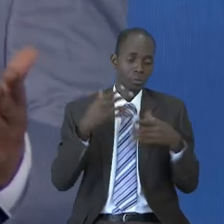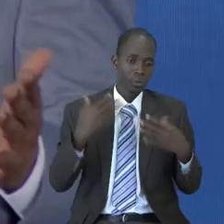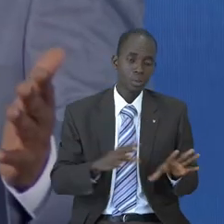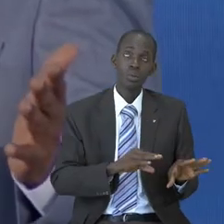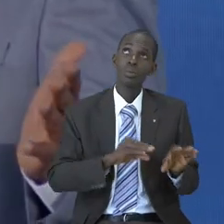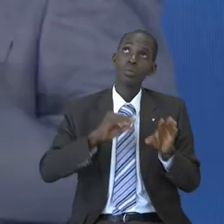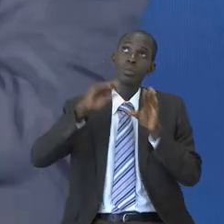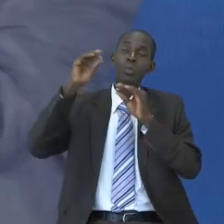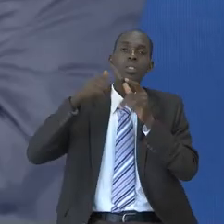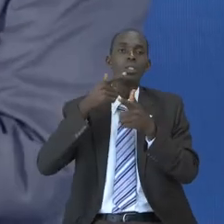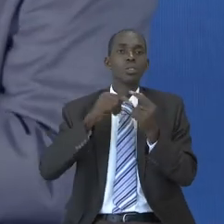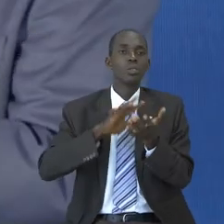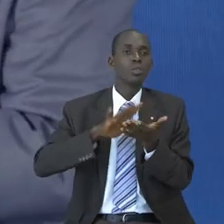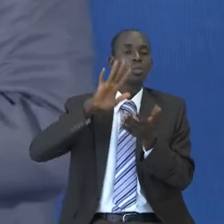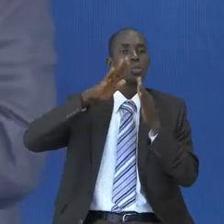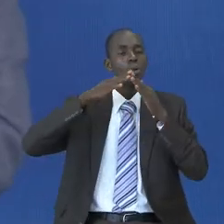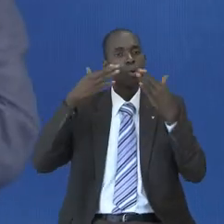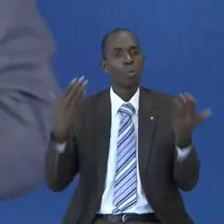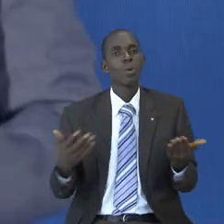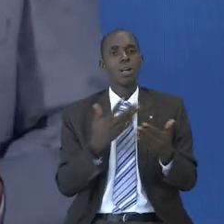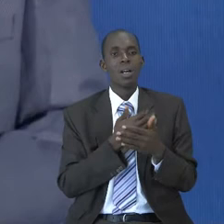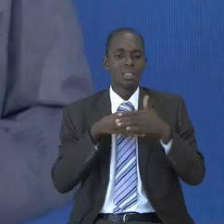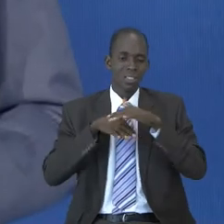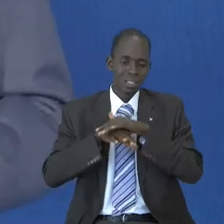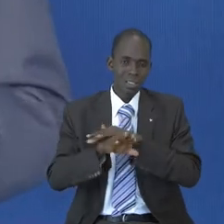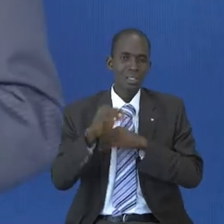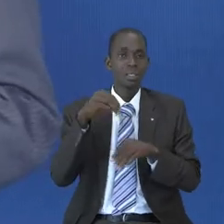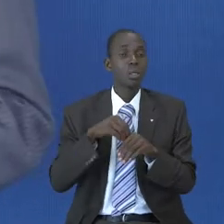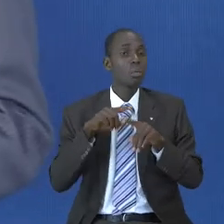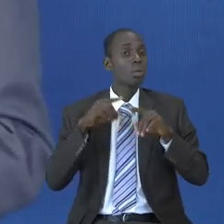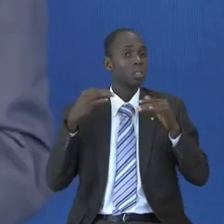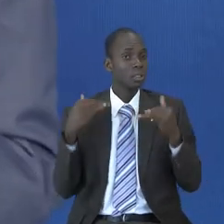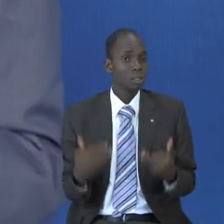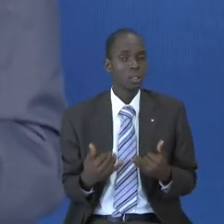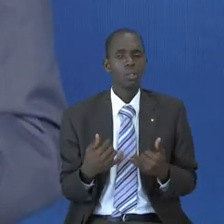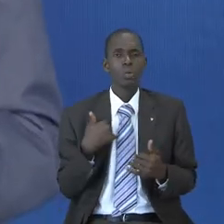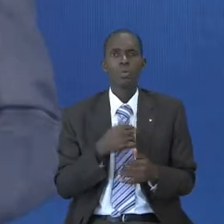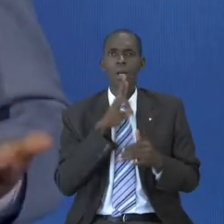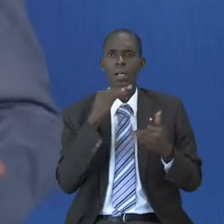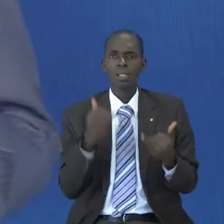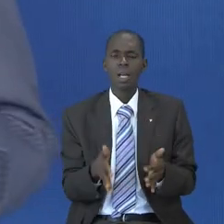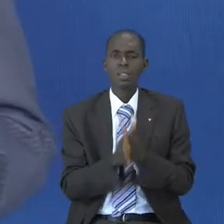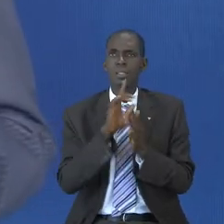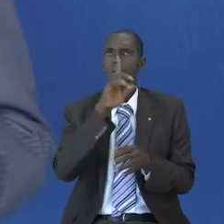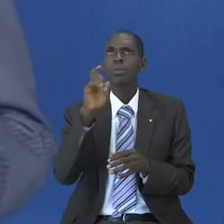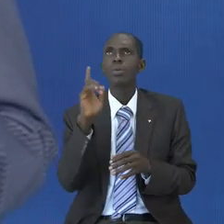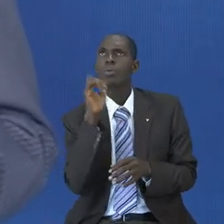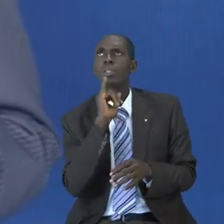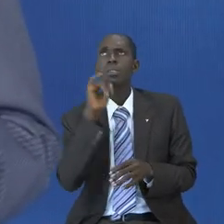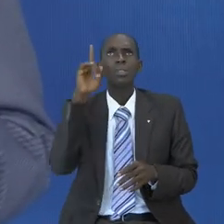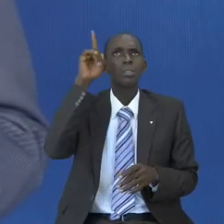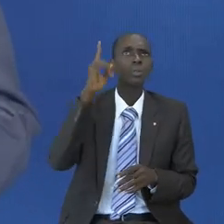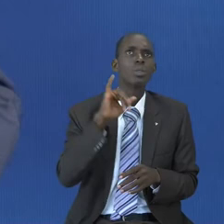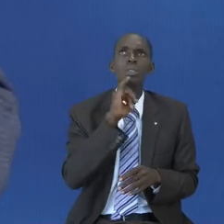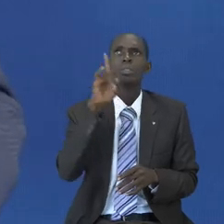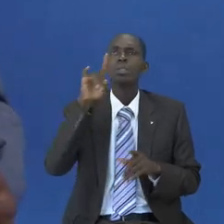glory opened and he entered in. But now we see, where is he? Where is he? He's gone again. What has he